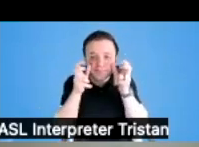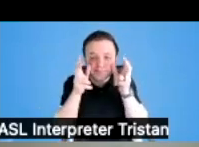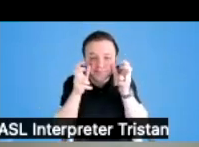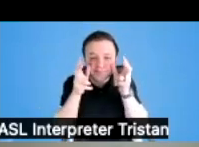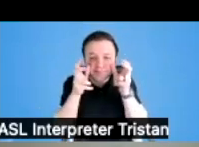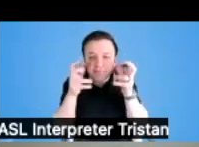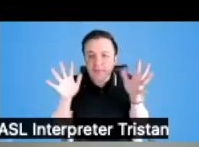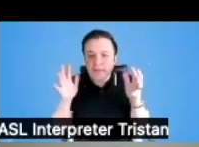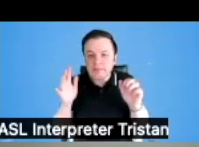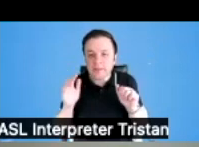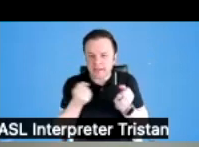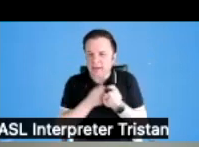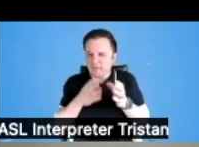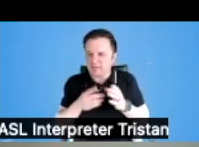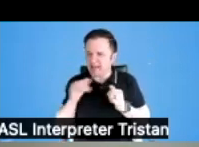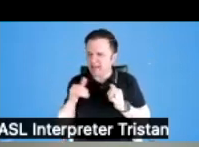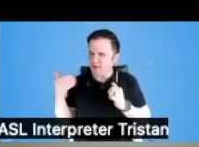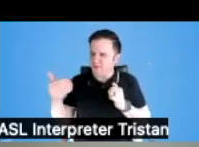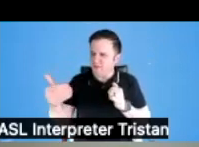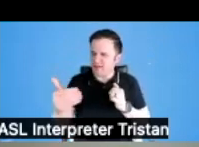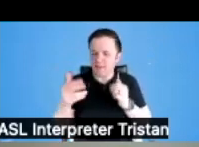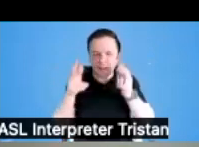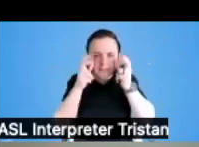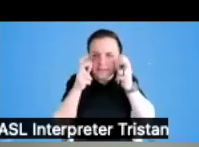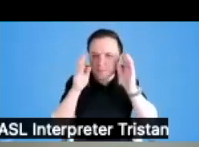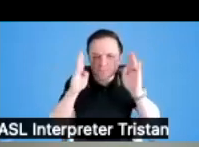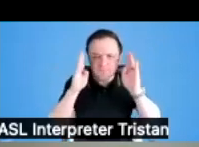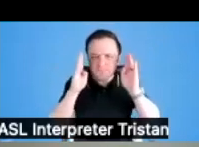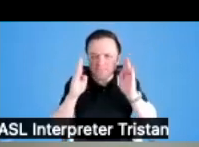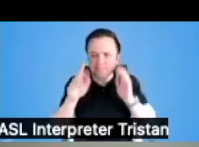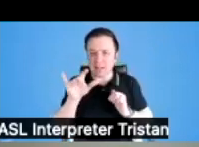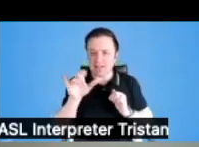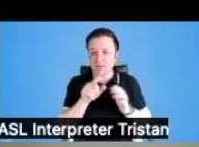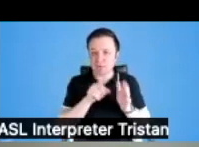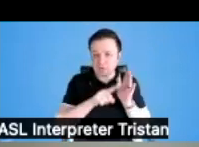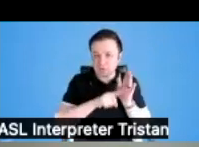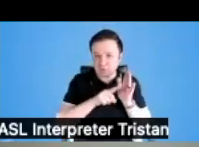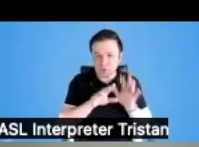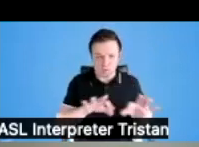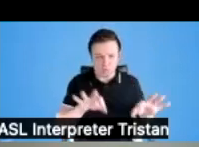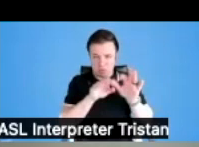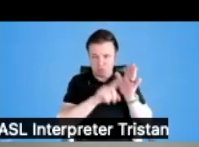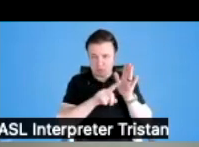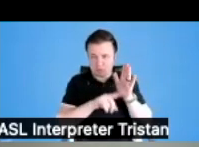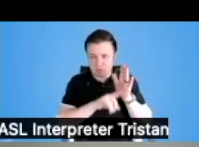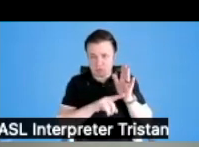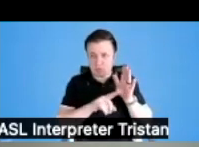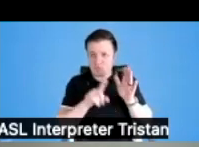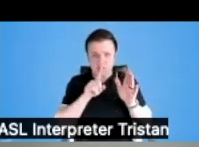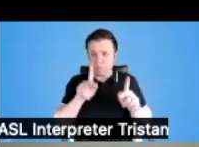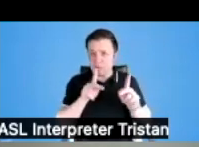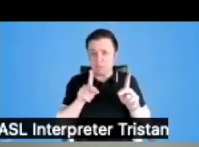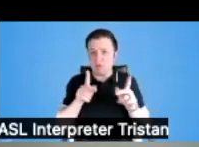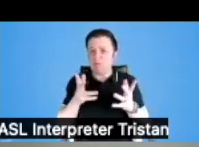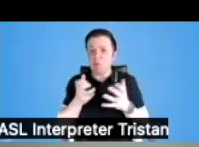listen. And we hear from Lisa's research, that important research, and that important message is all folks wanted was for